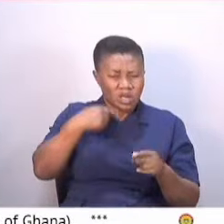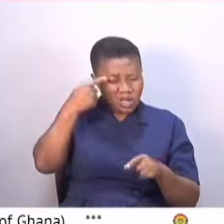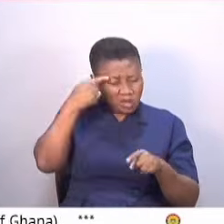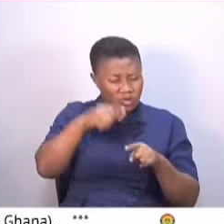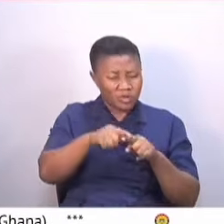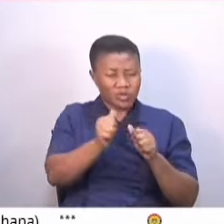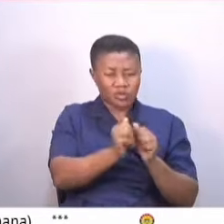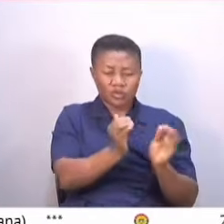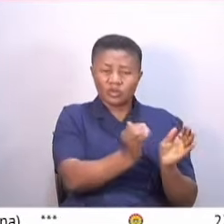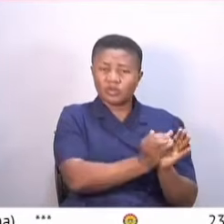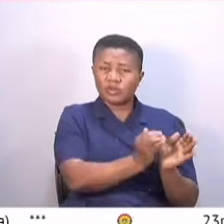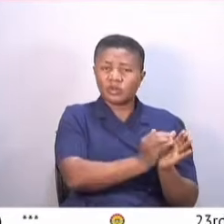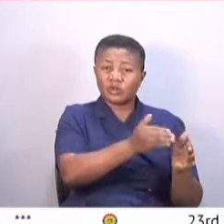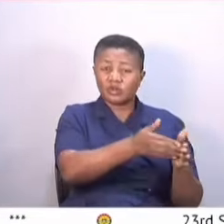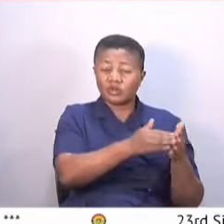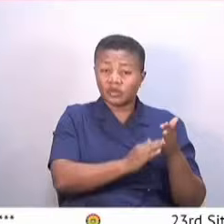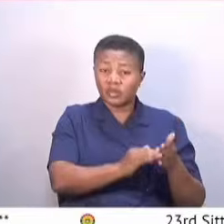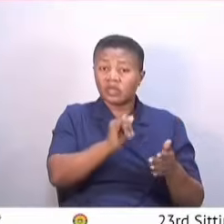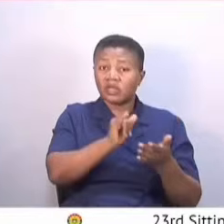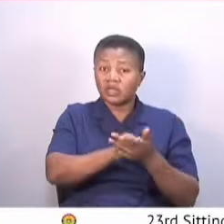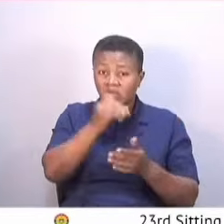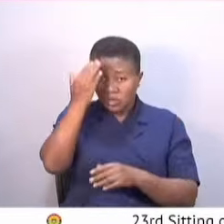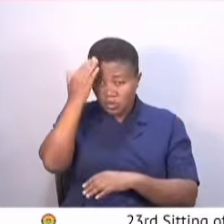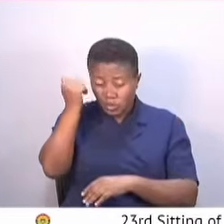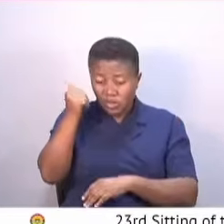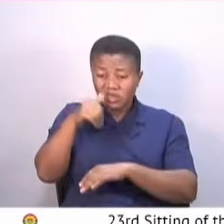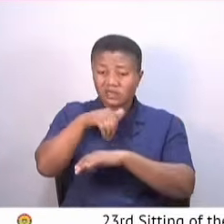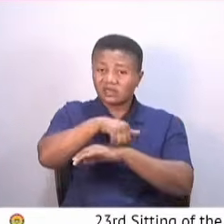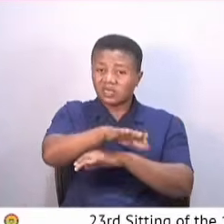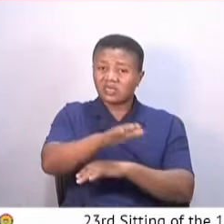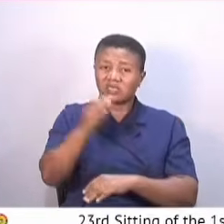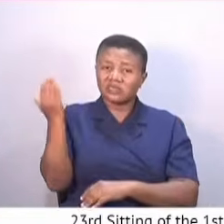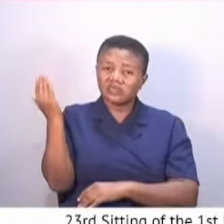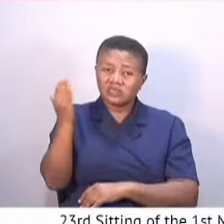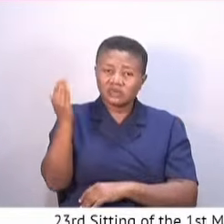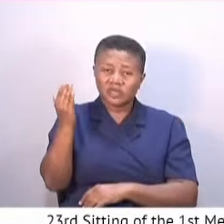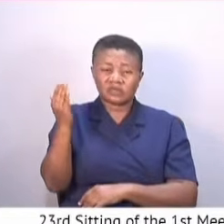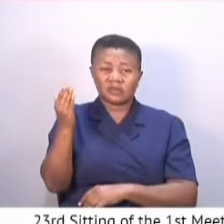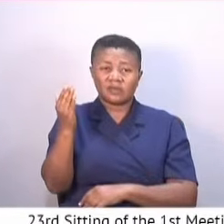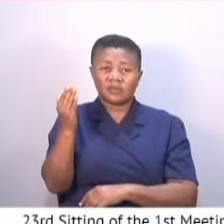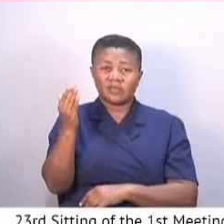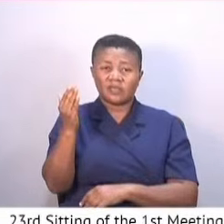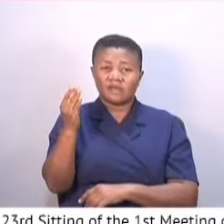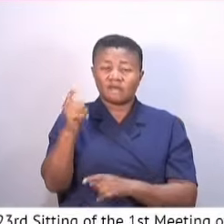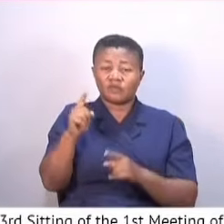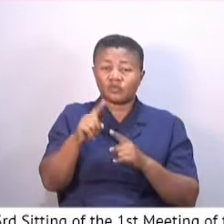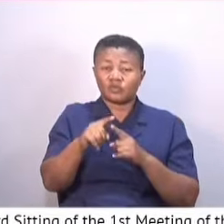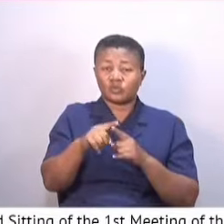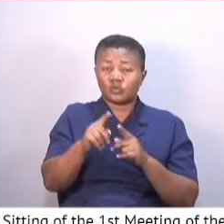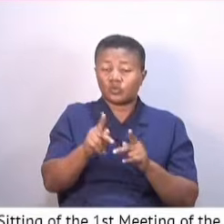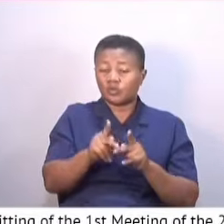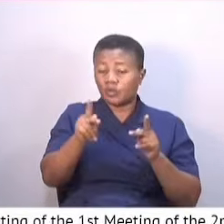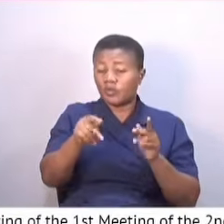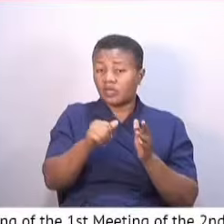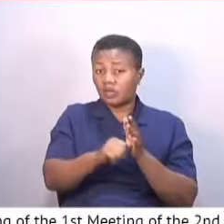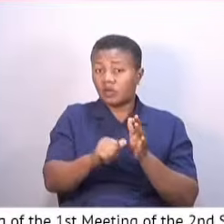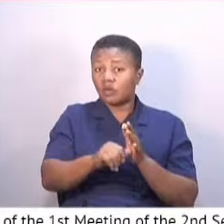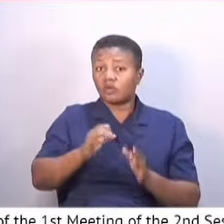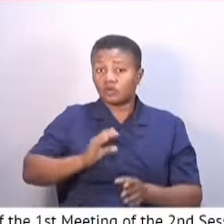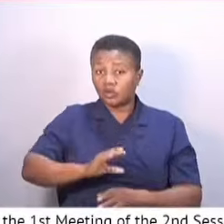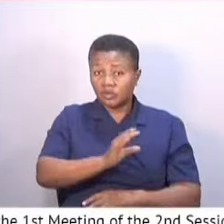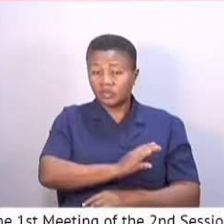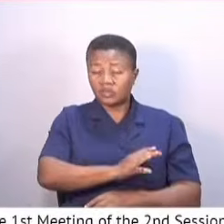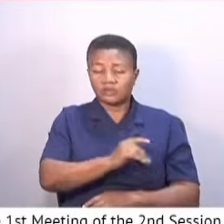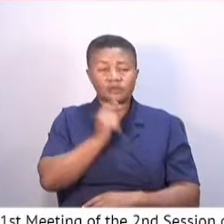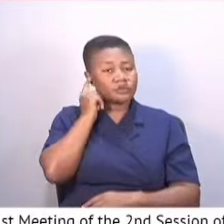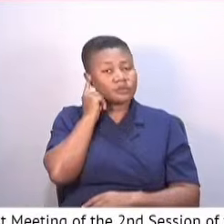leader, hence a referral of the statement to the Public Accounts Committee. So it is